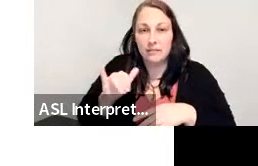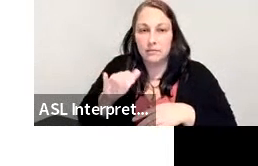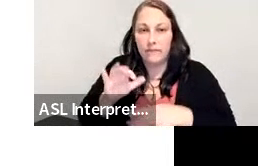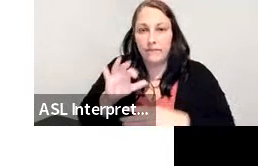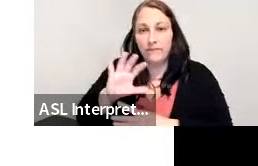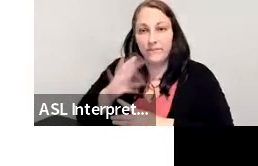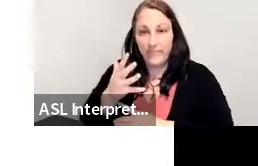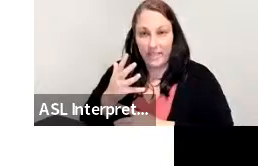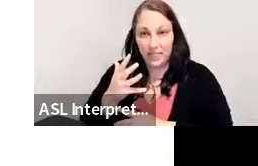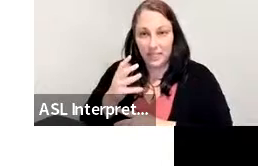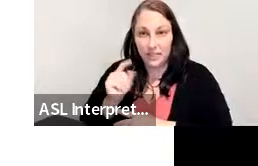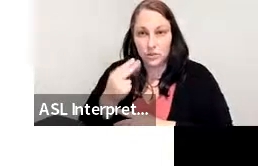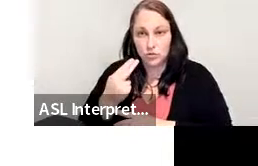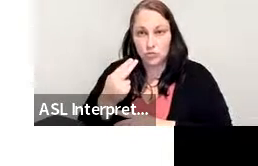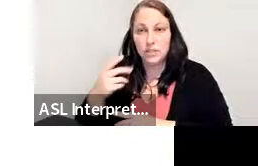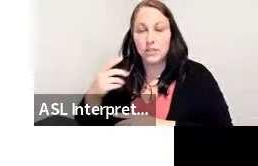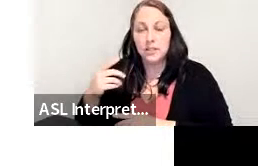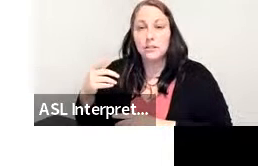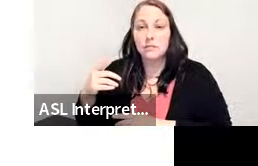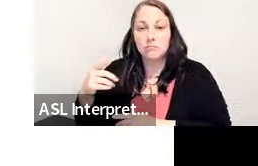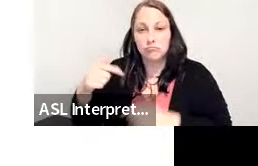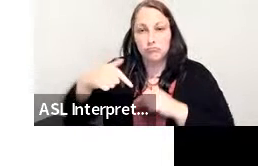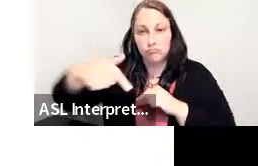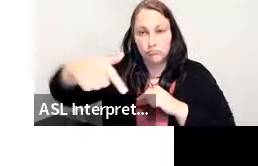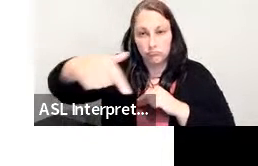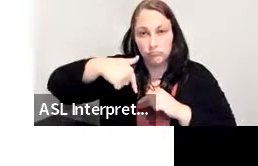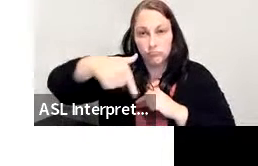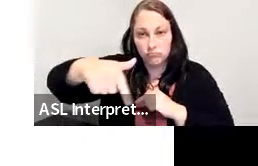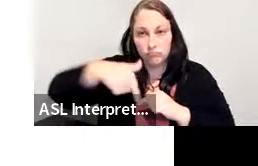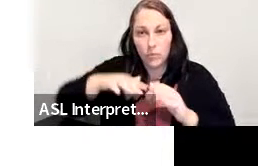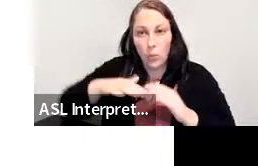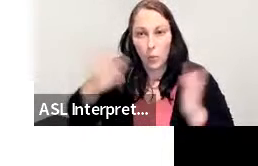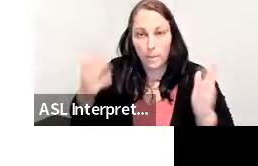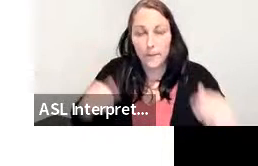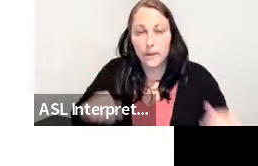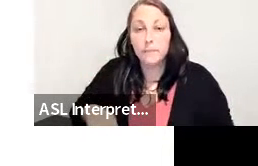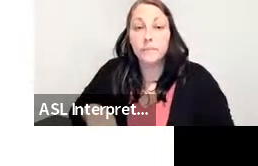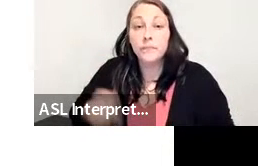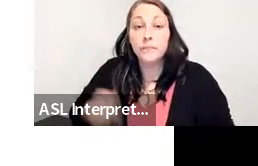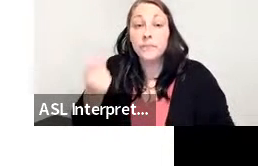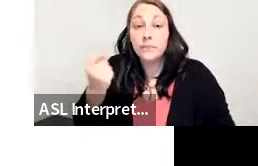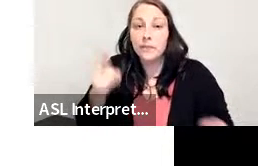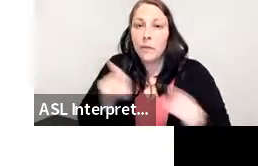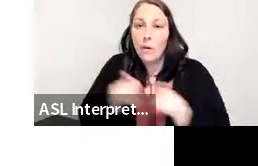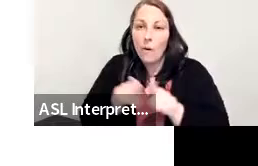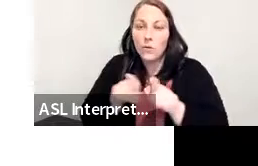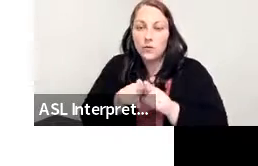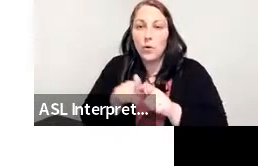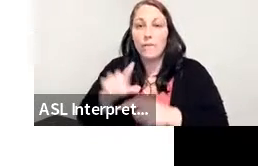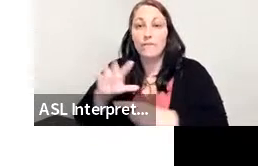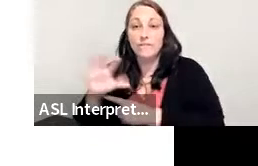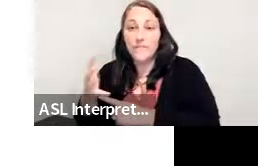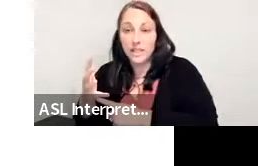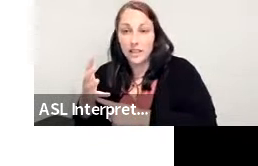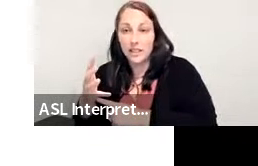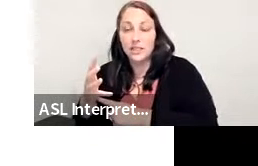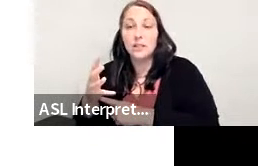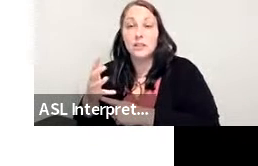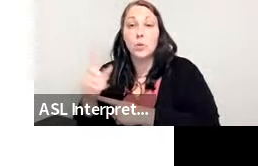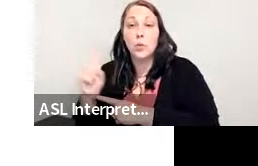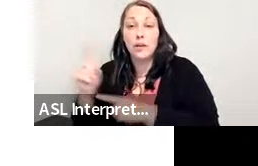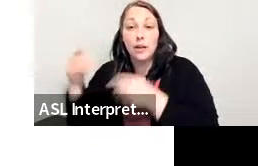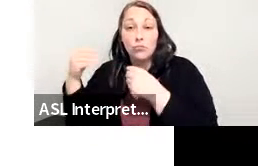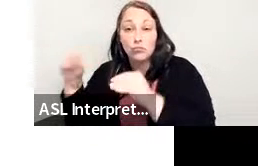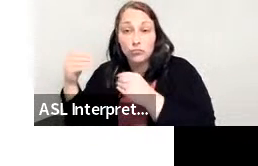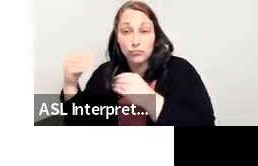introducing an open entry plaza, which is the entrance to the building, but also a flow open from 5th Street with the retail